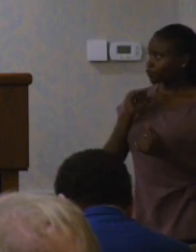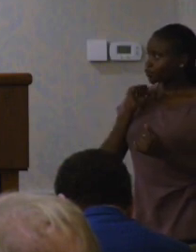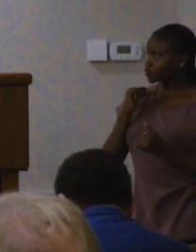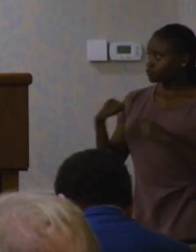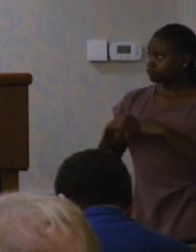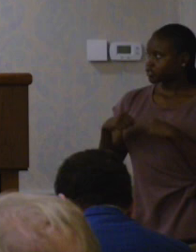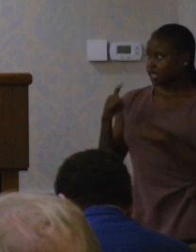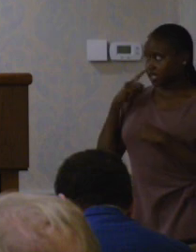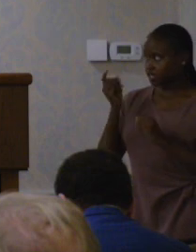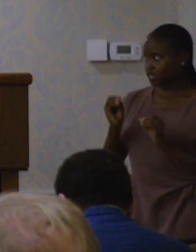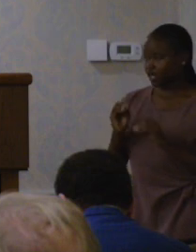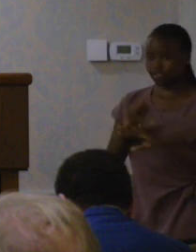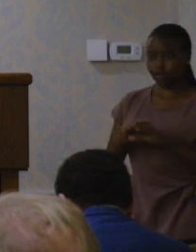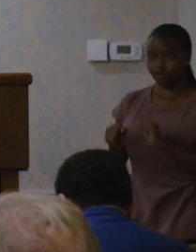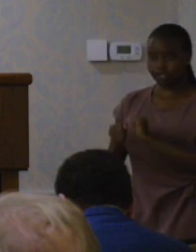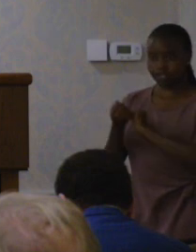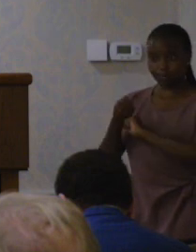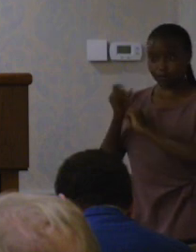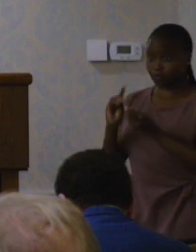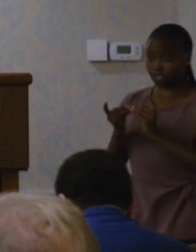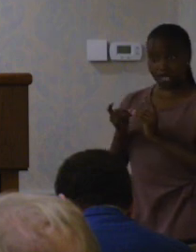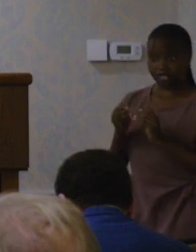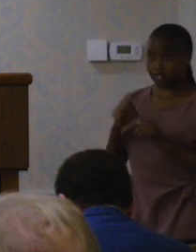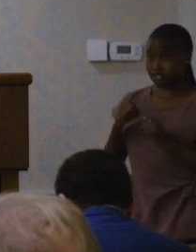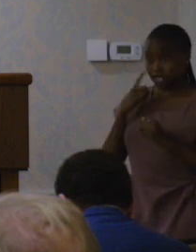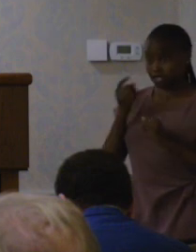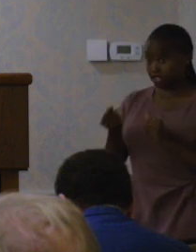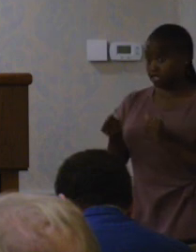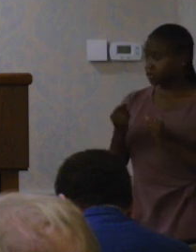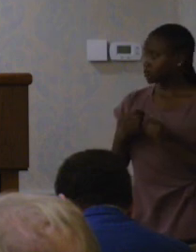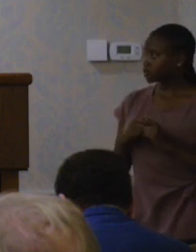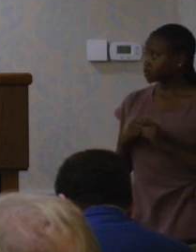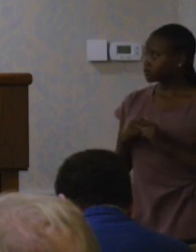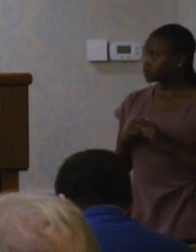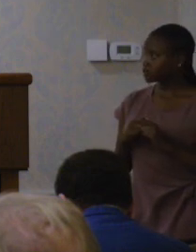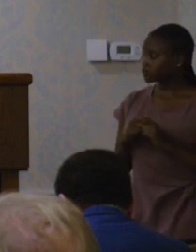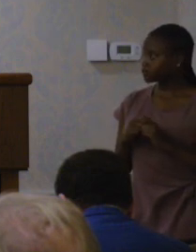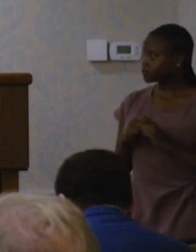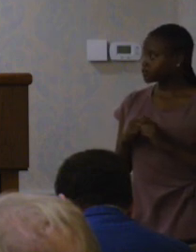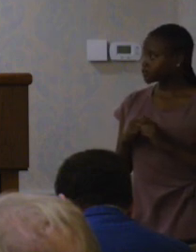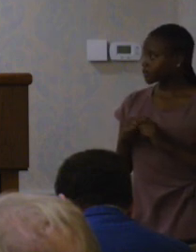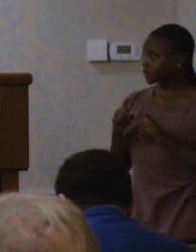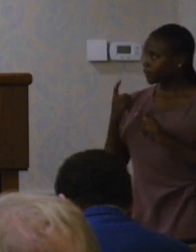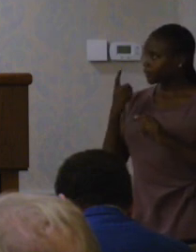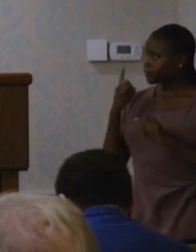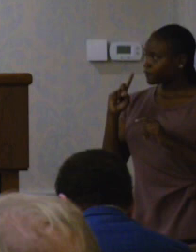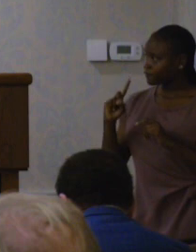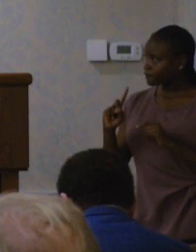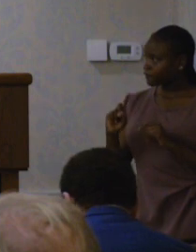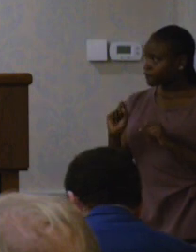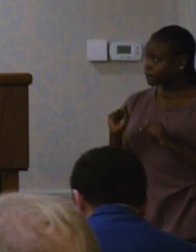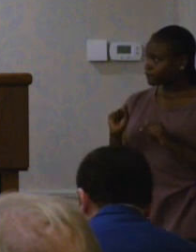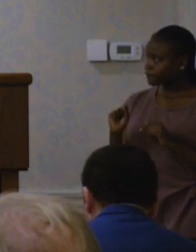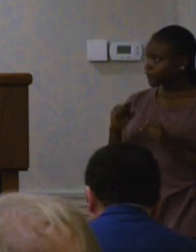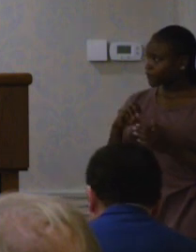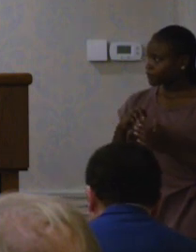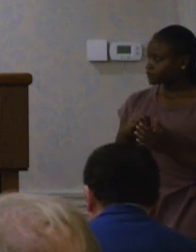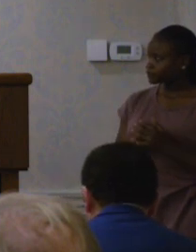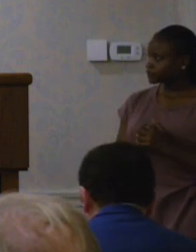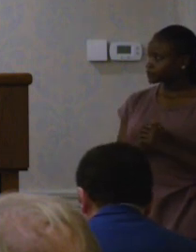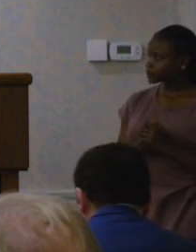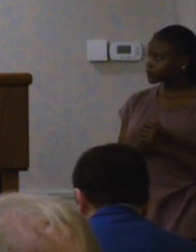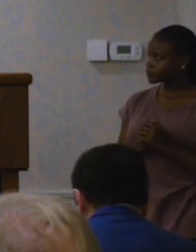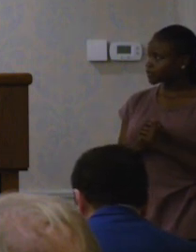challenge on the support on the data, because I think that the way we support or we have give first condition for them